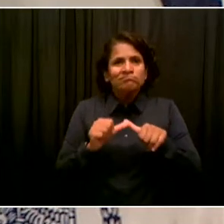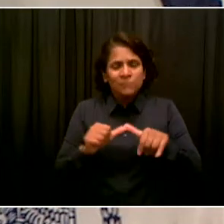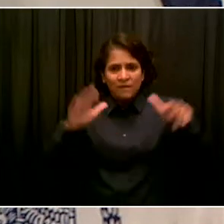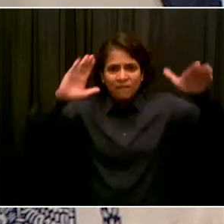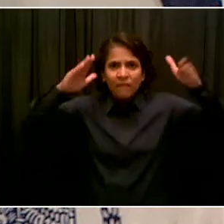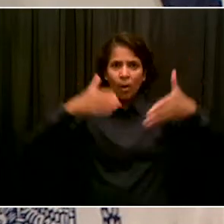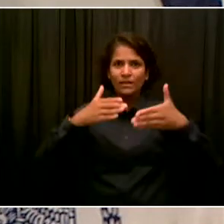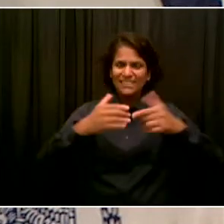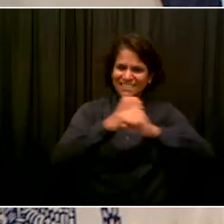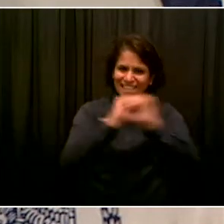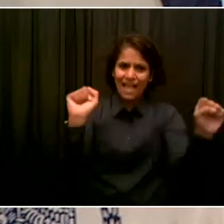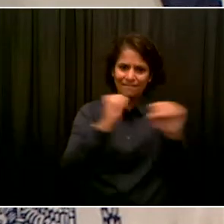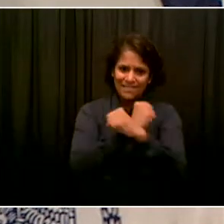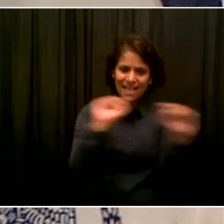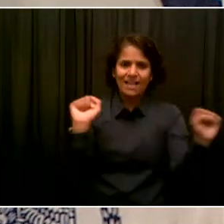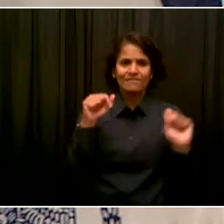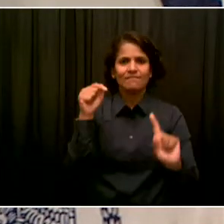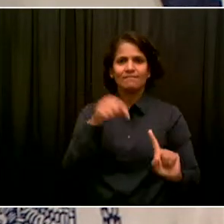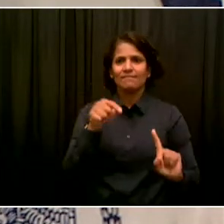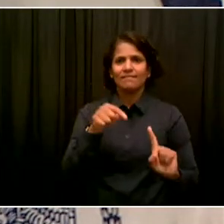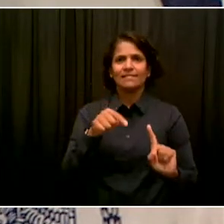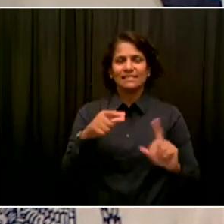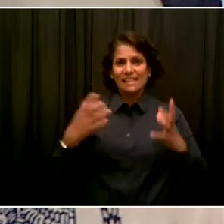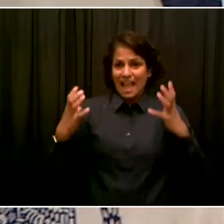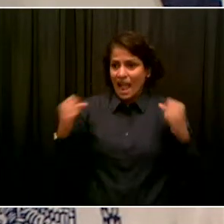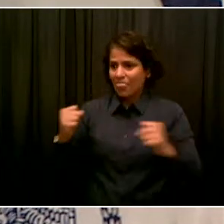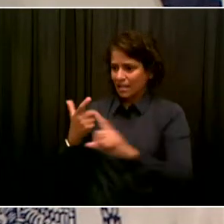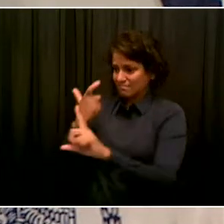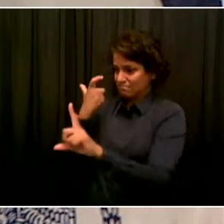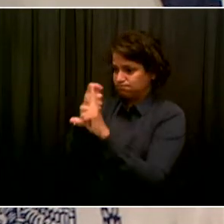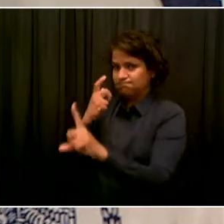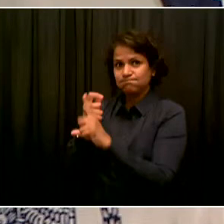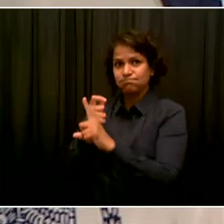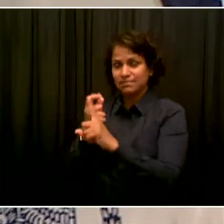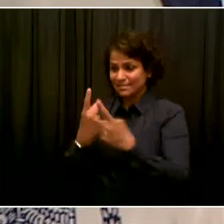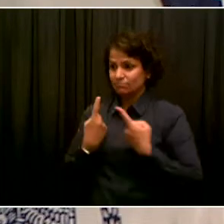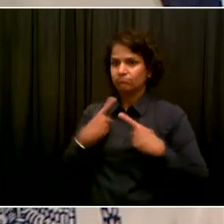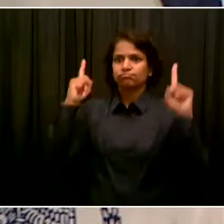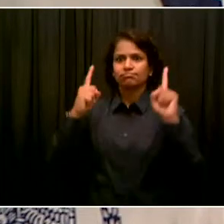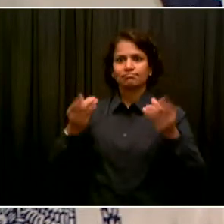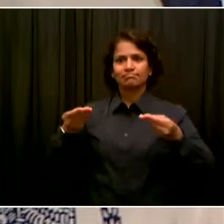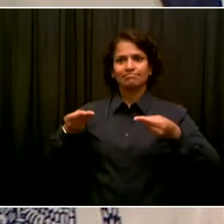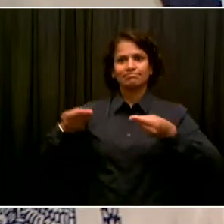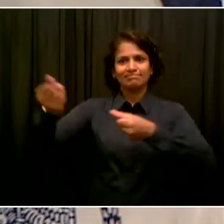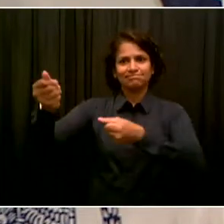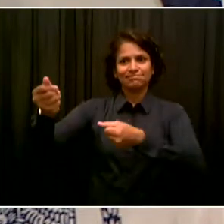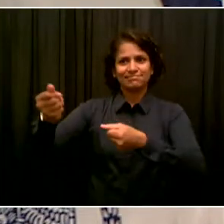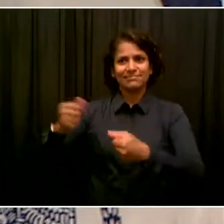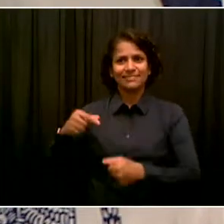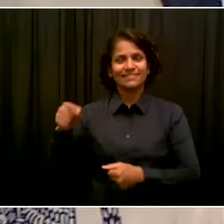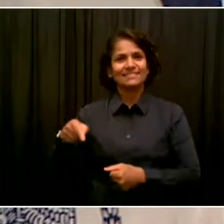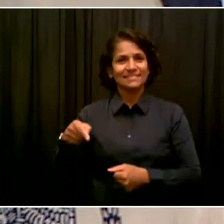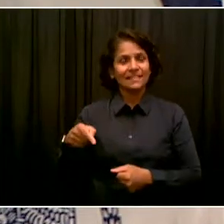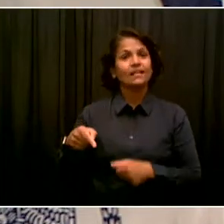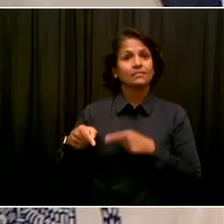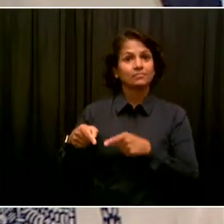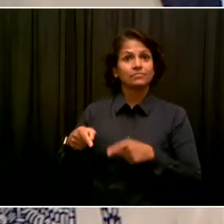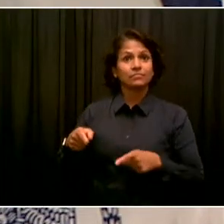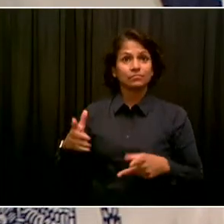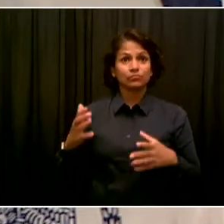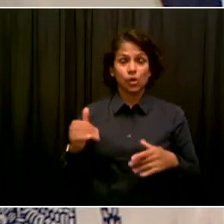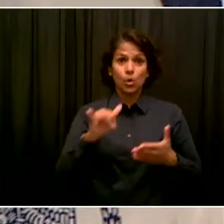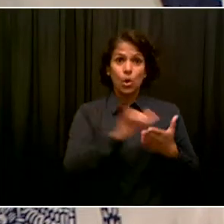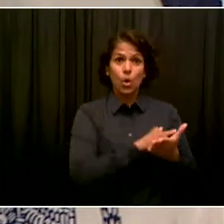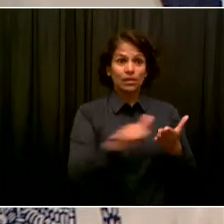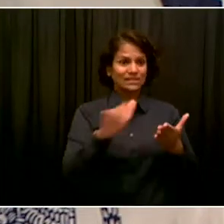having a huge impact. But as I've said, our recovery depends on all forms of safety. We're working on all fronts to keep New